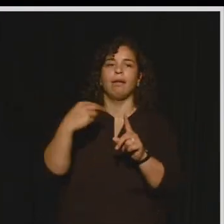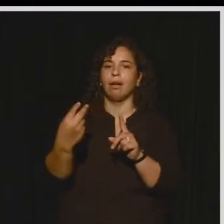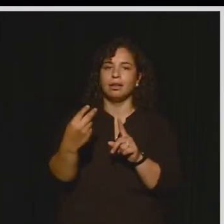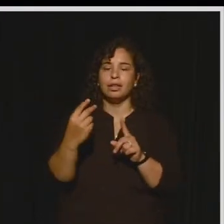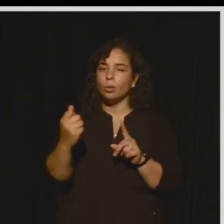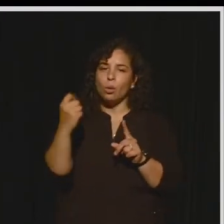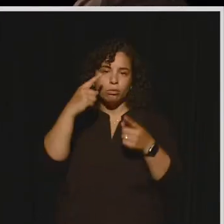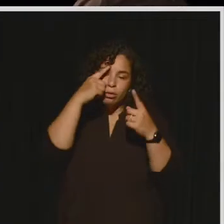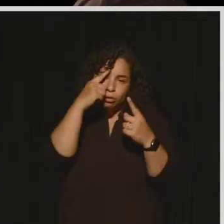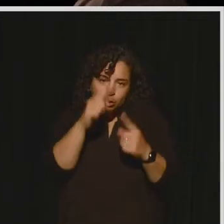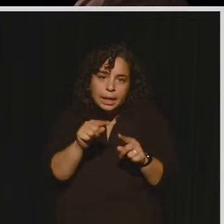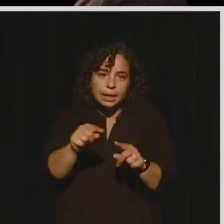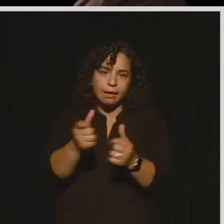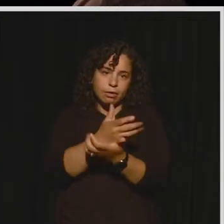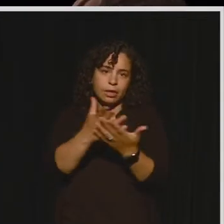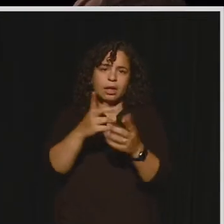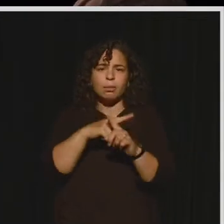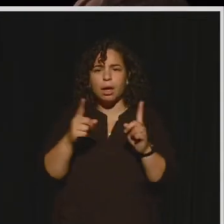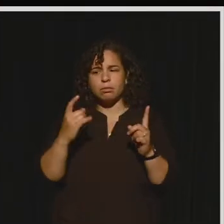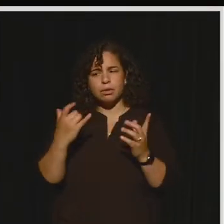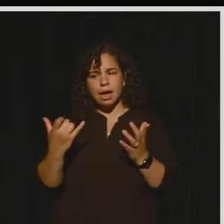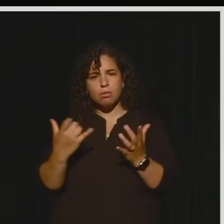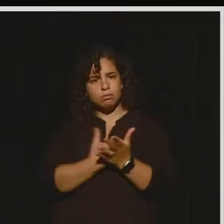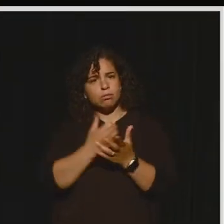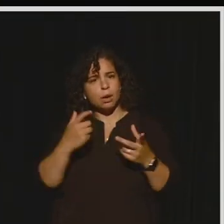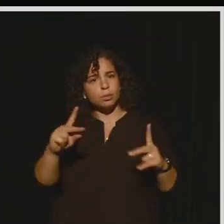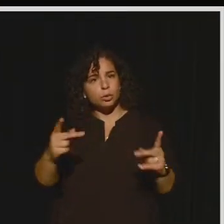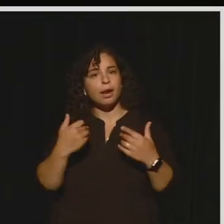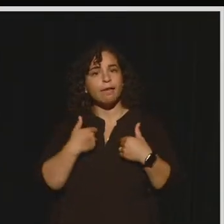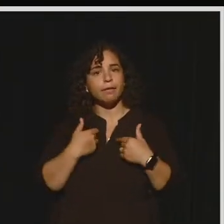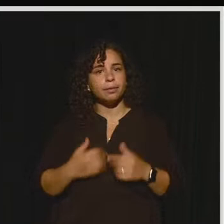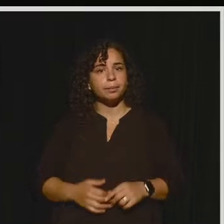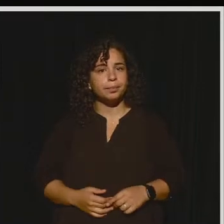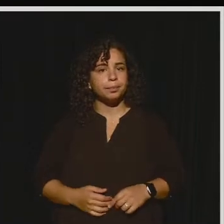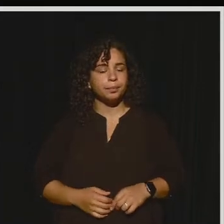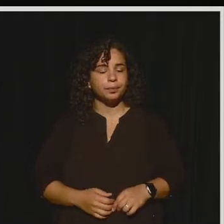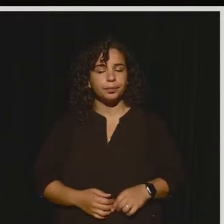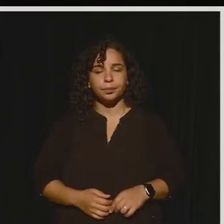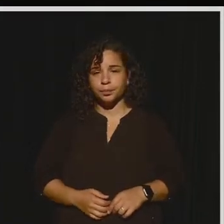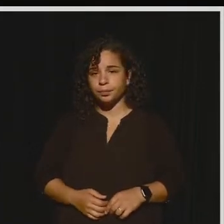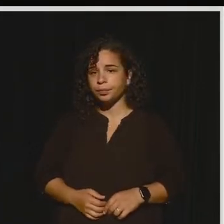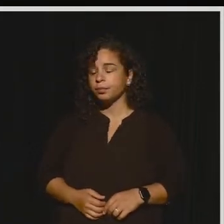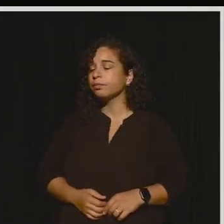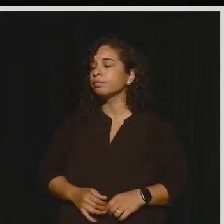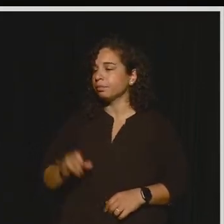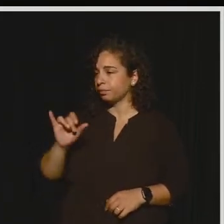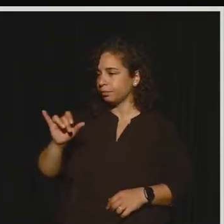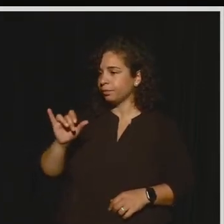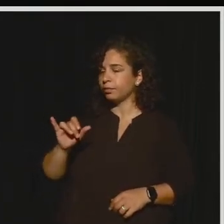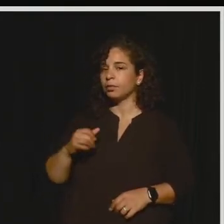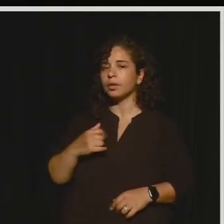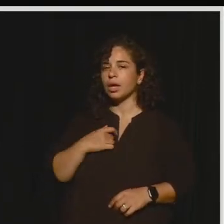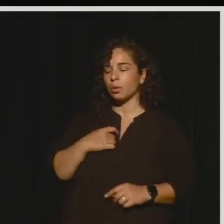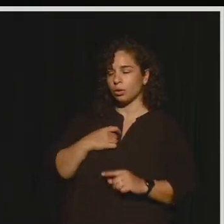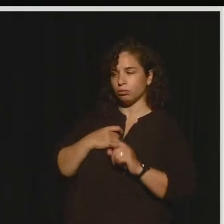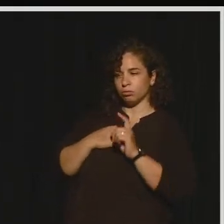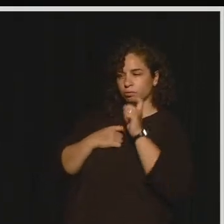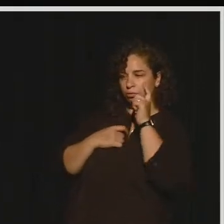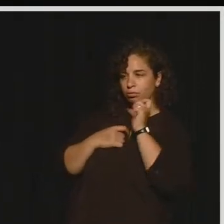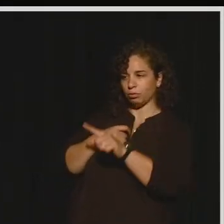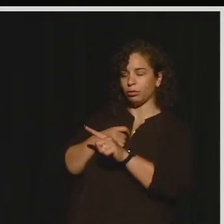this opportunity. Kona, I was watching you react to some of what Shawn was talking about, especially in